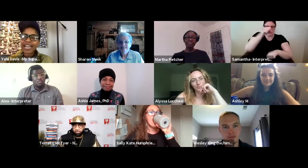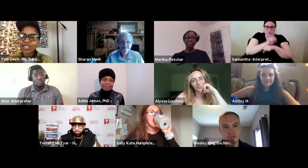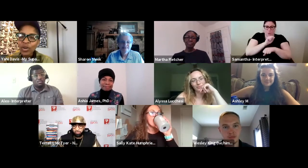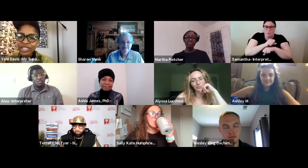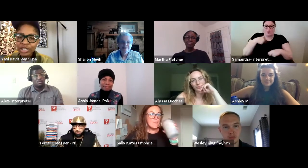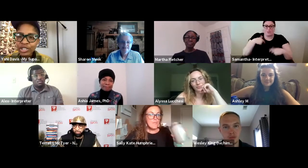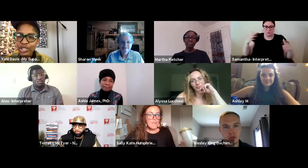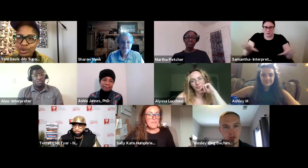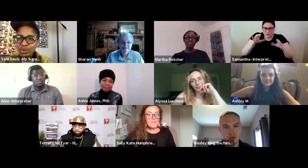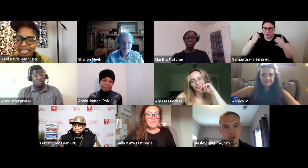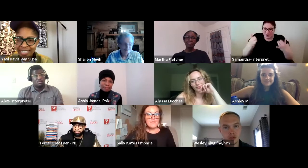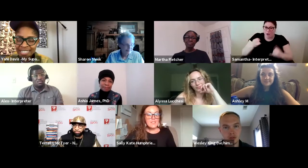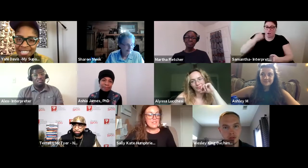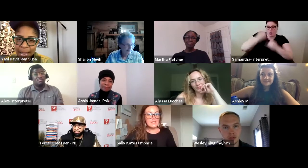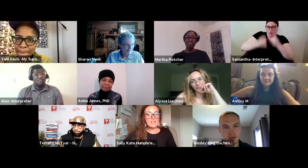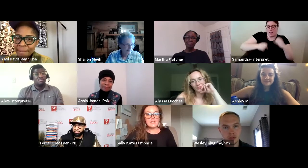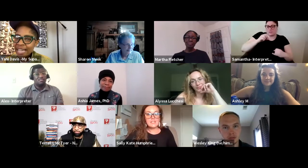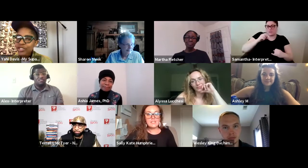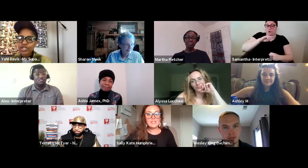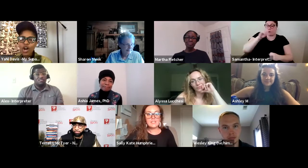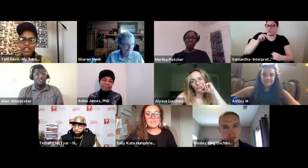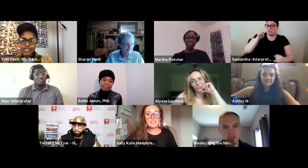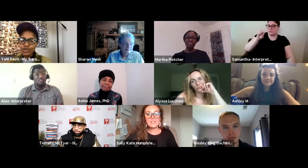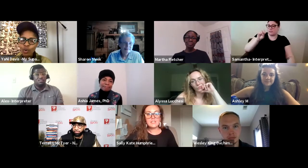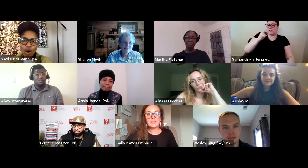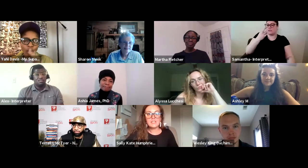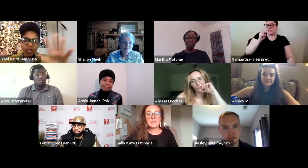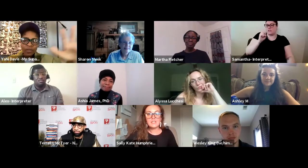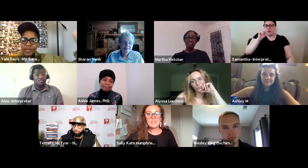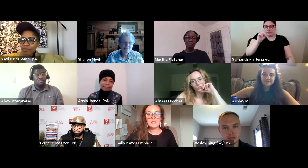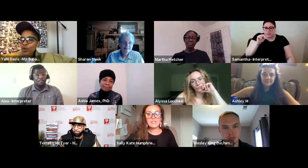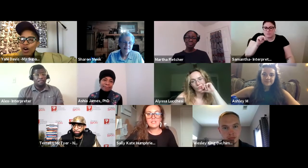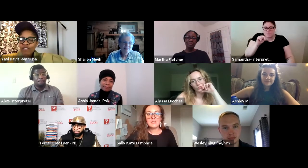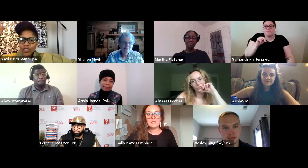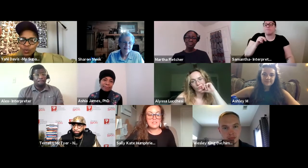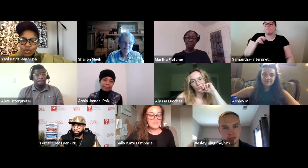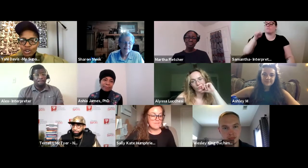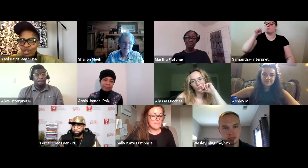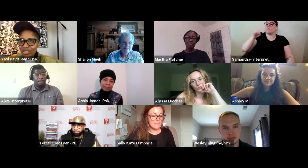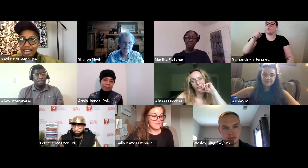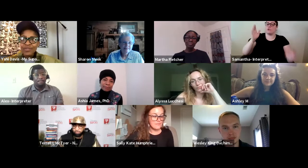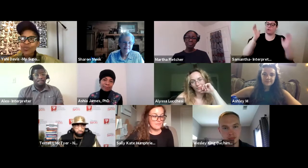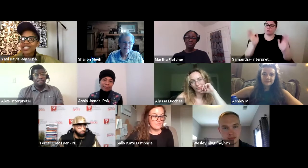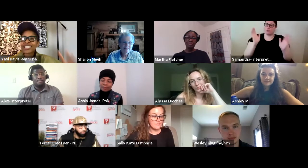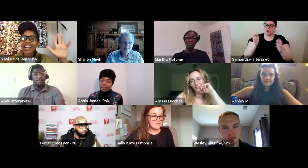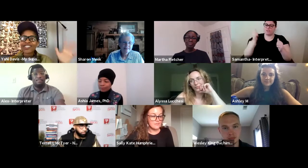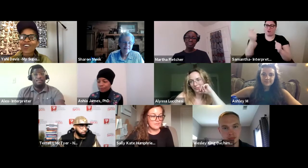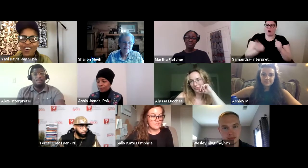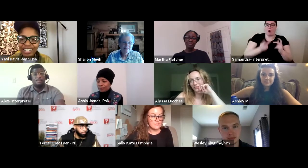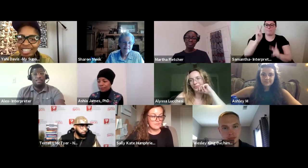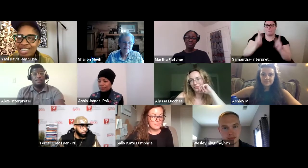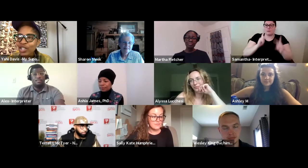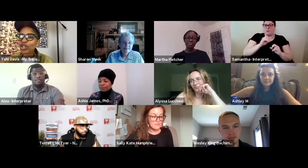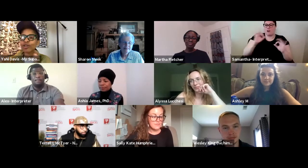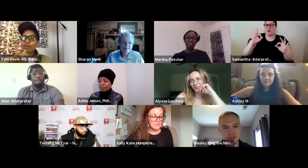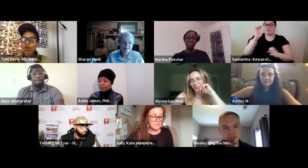my last question to you is, as you're talking to all the people of the world, everyone signed